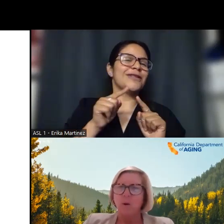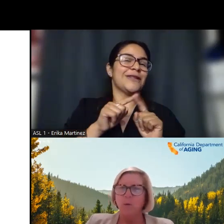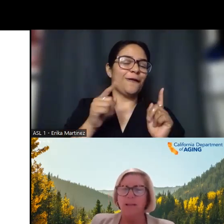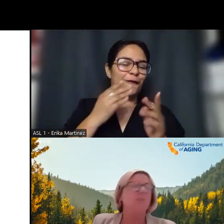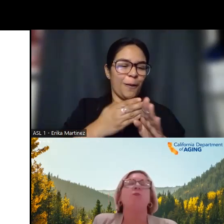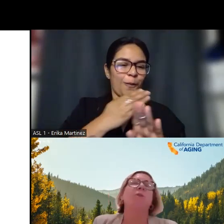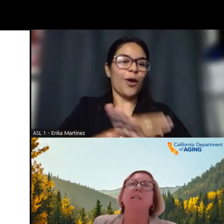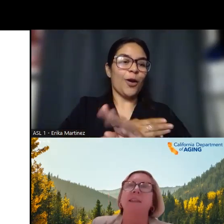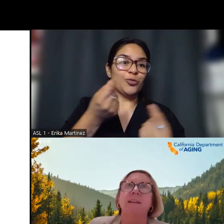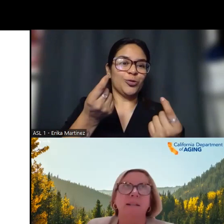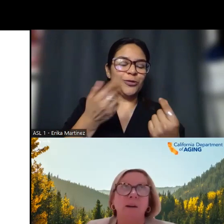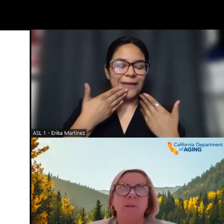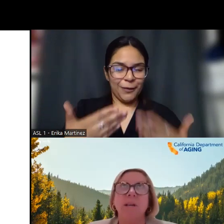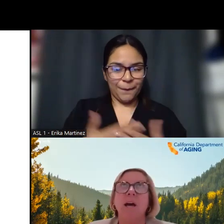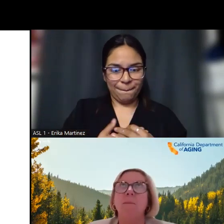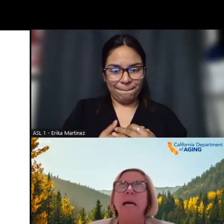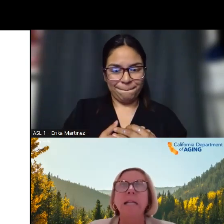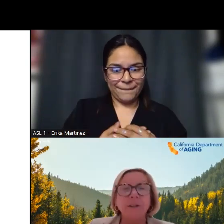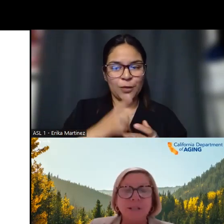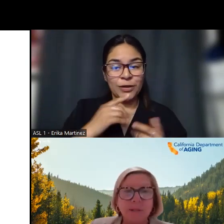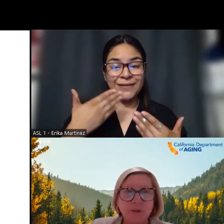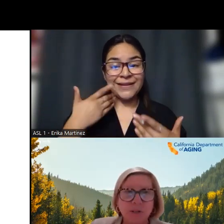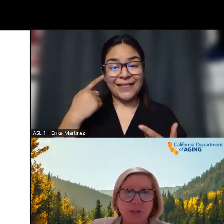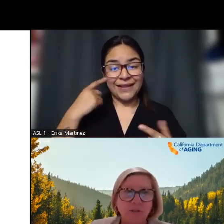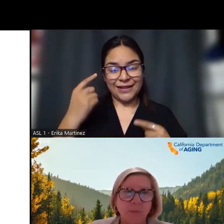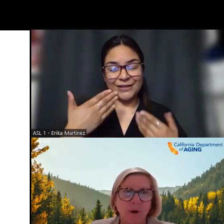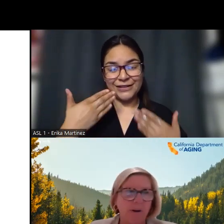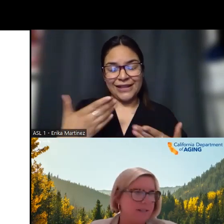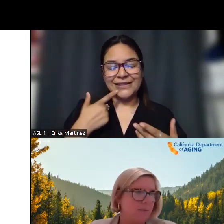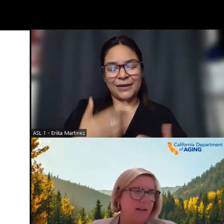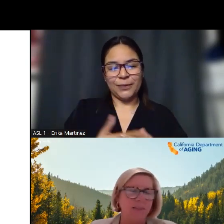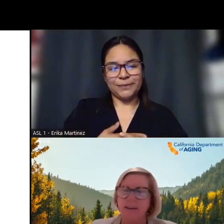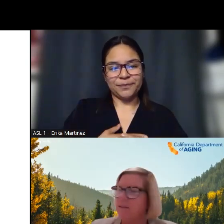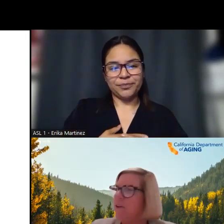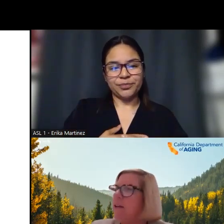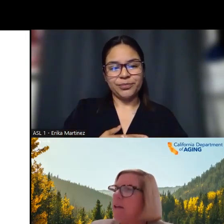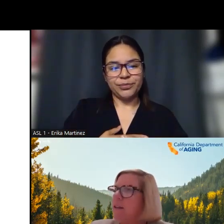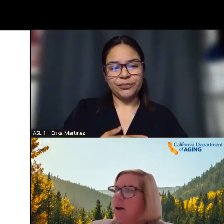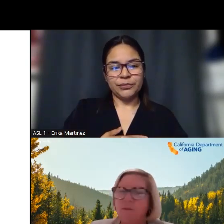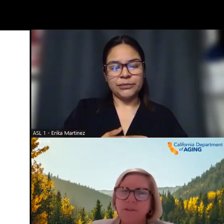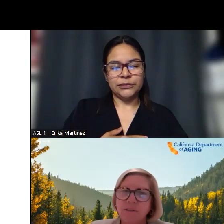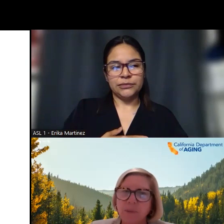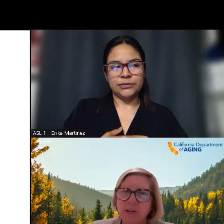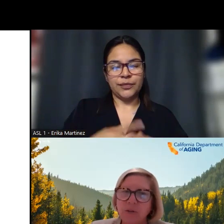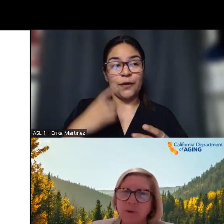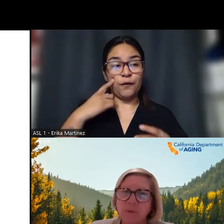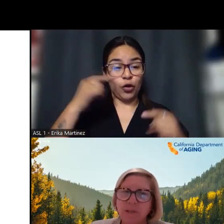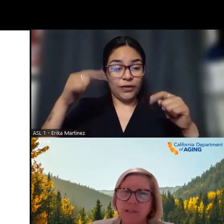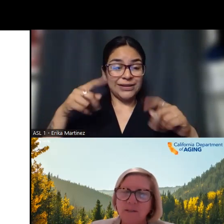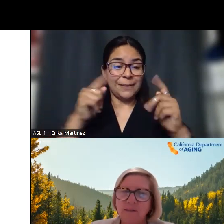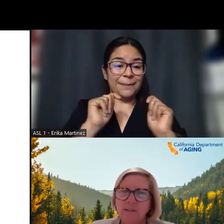Great. We're glad you joined. And I think today was a clear demonstration of the progress. And when I think of the Office of the